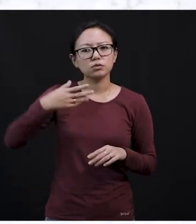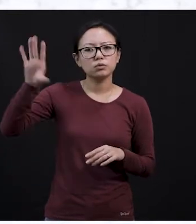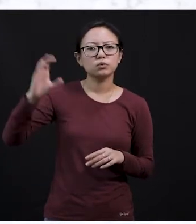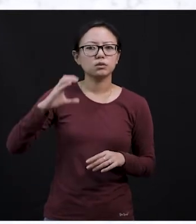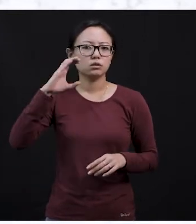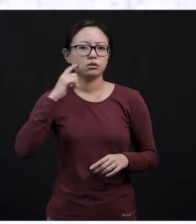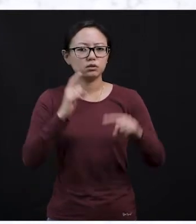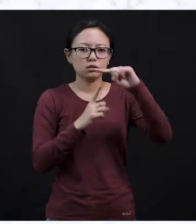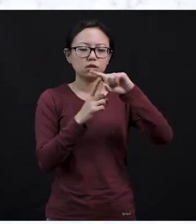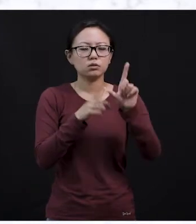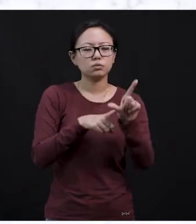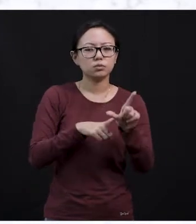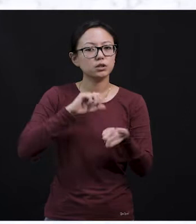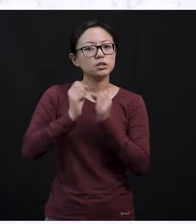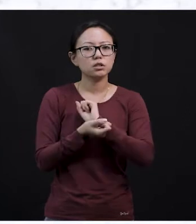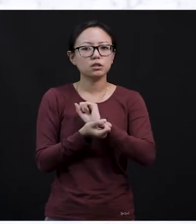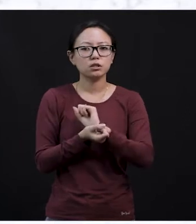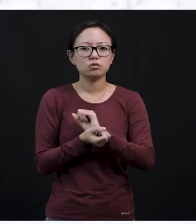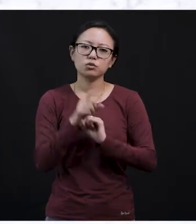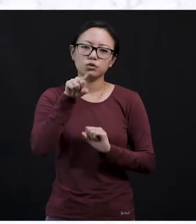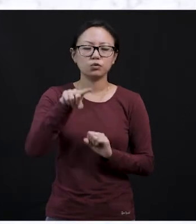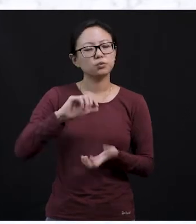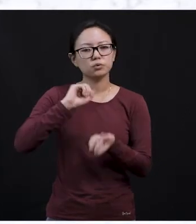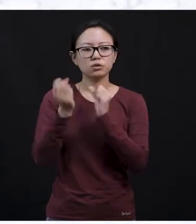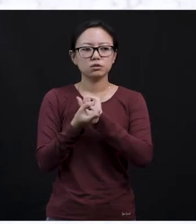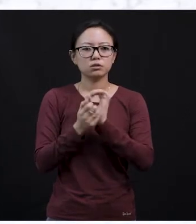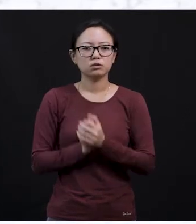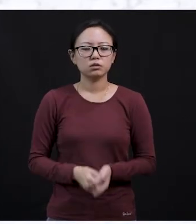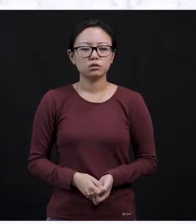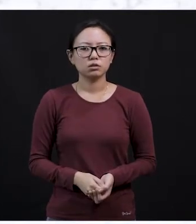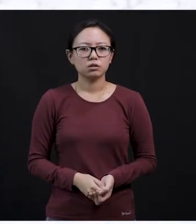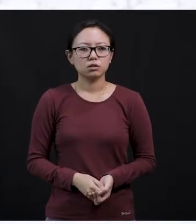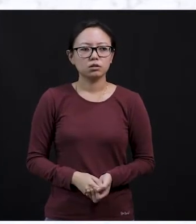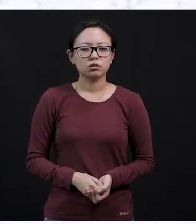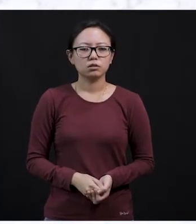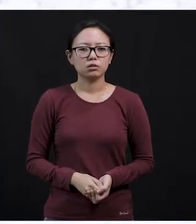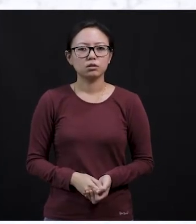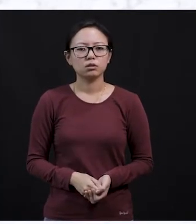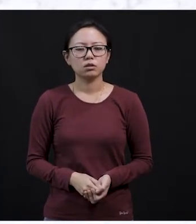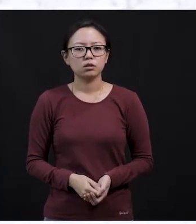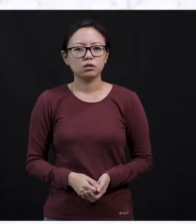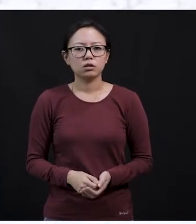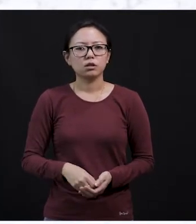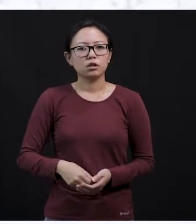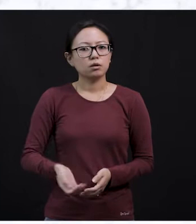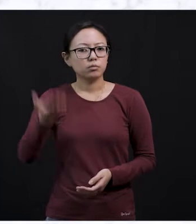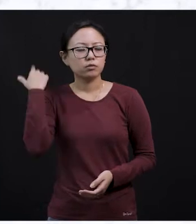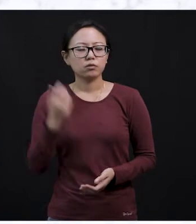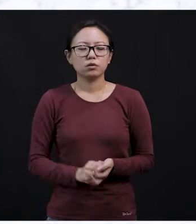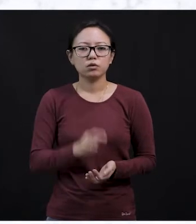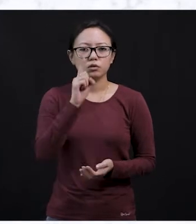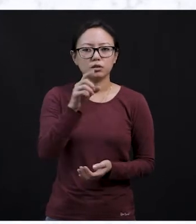these urban changes we are not going to study for the modern India, but at the time of the British rule. So before